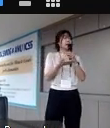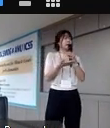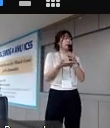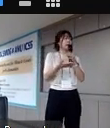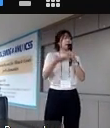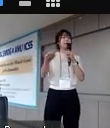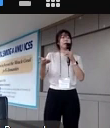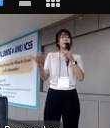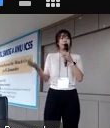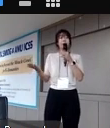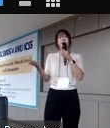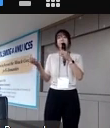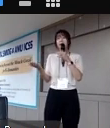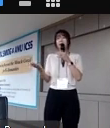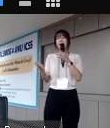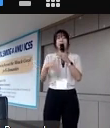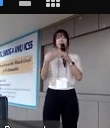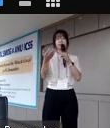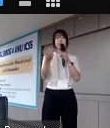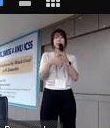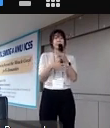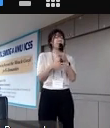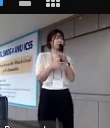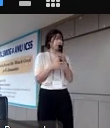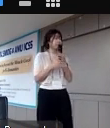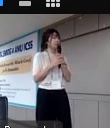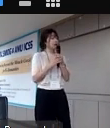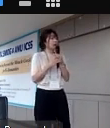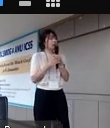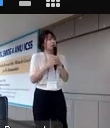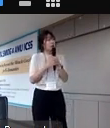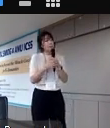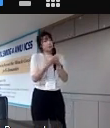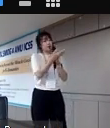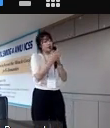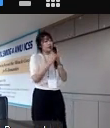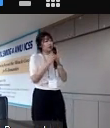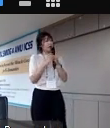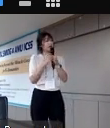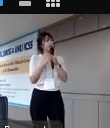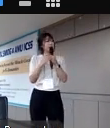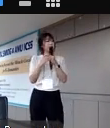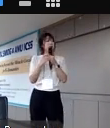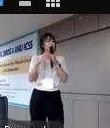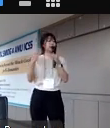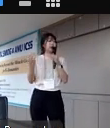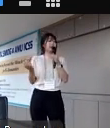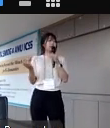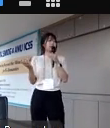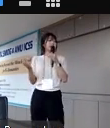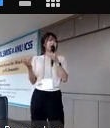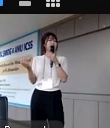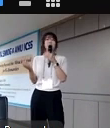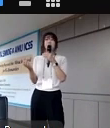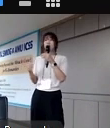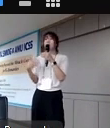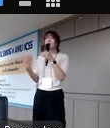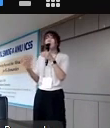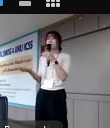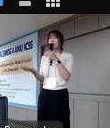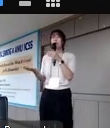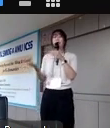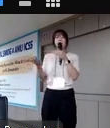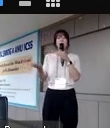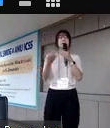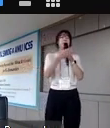occurs on every verb rather than just a subset of verbs. On the other hand, clitics across languages have been shown to be